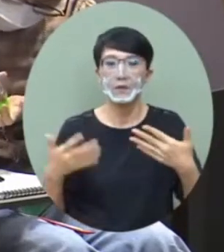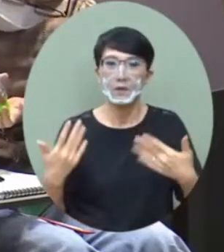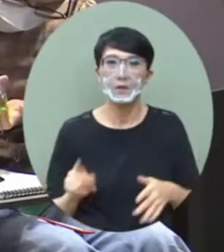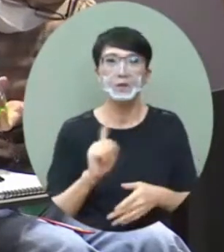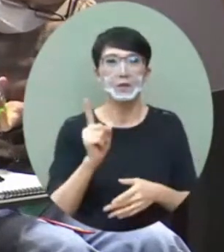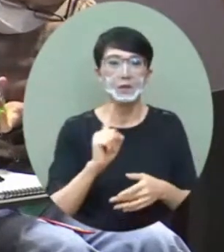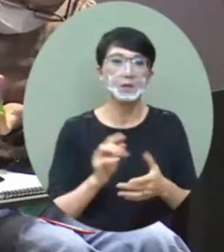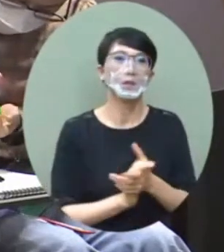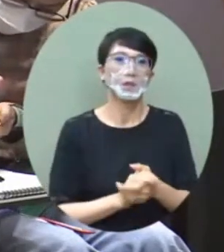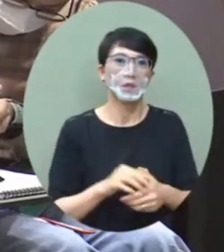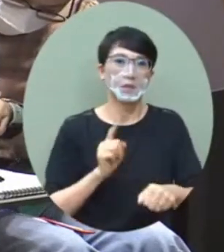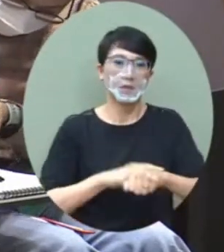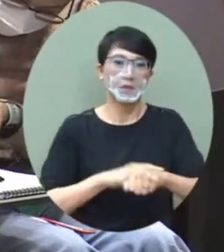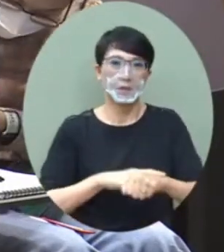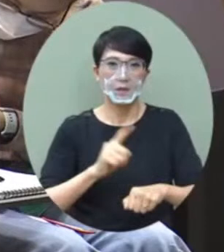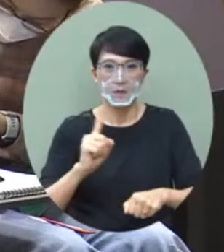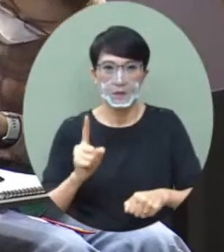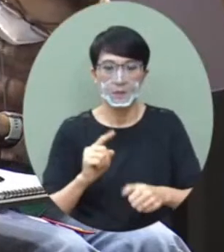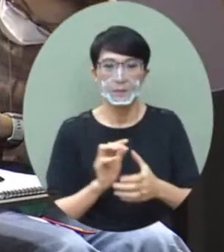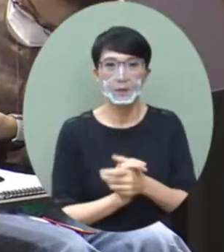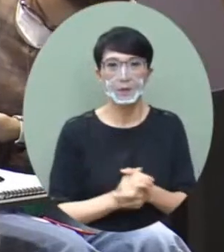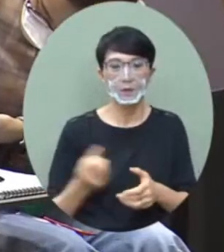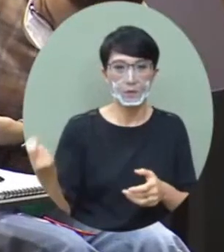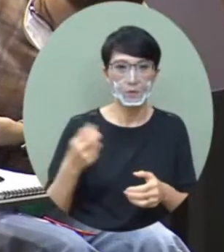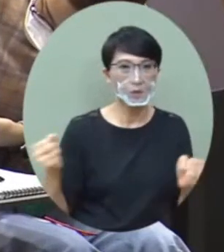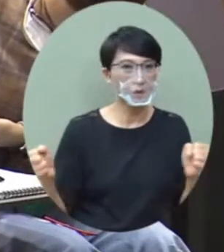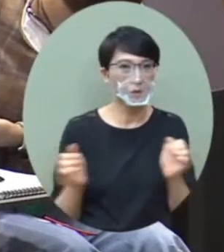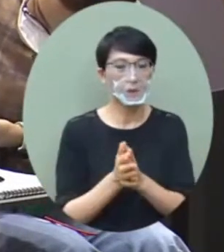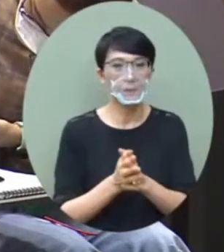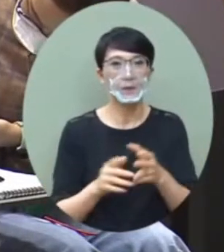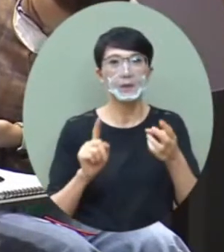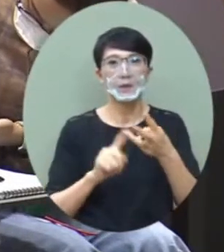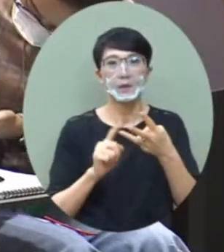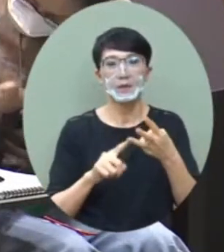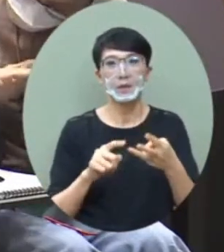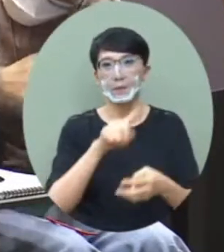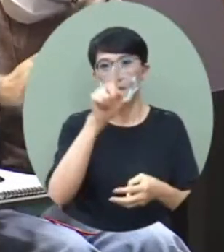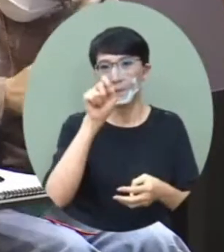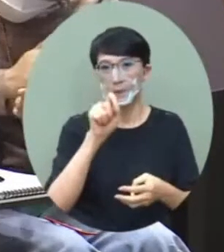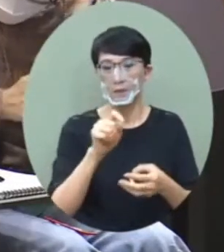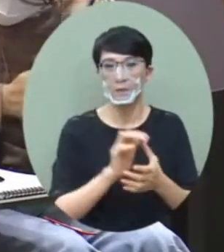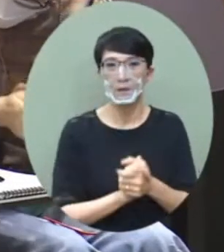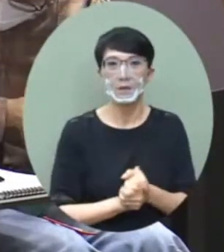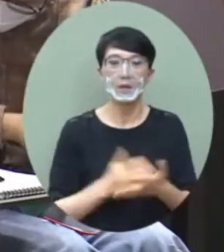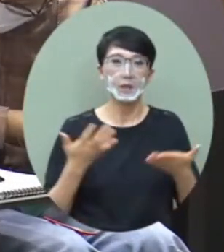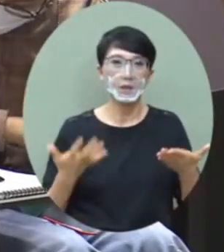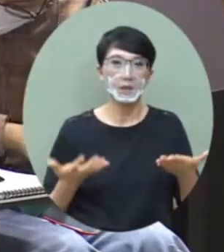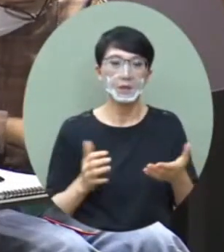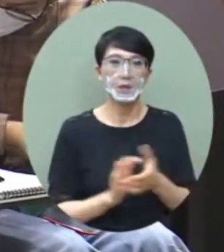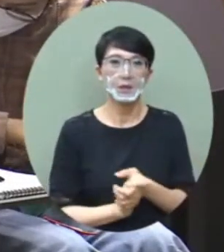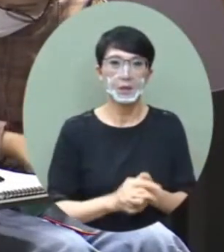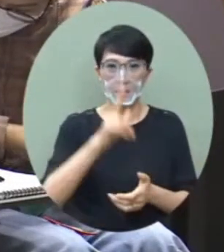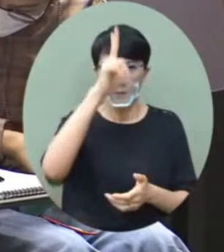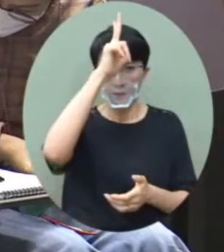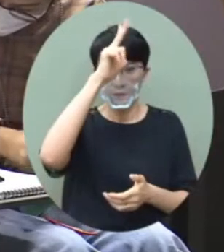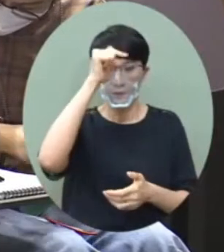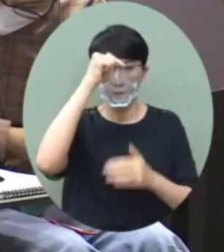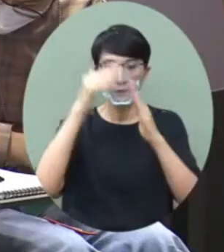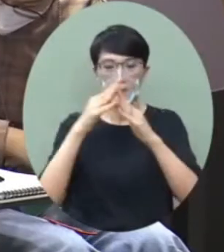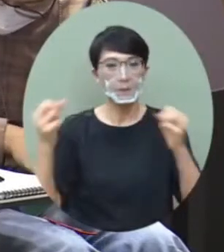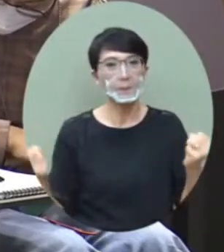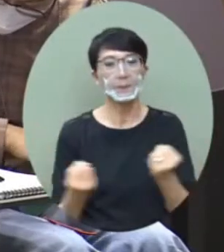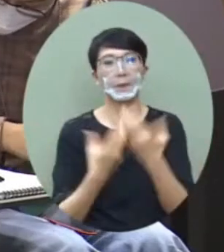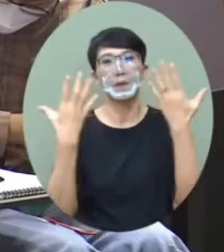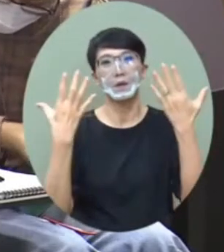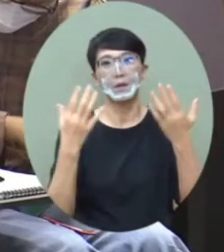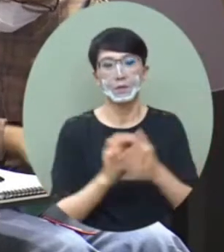after recovery. And so is there a likelihood that people could test positive again a long time after